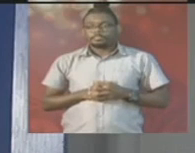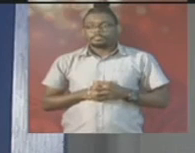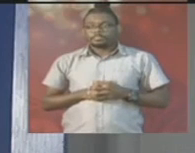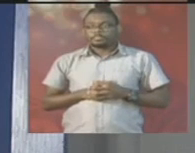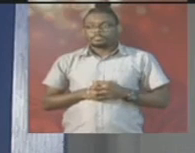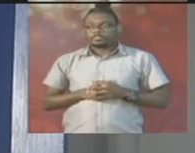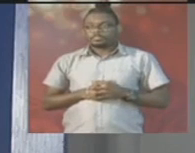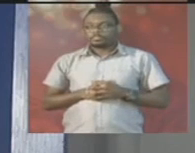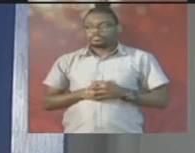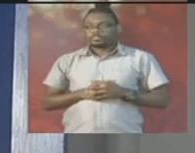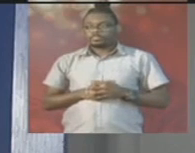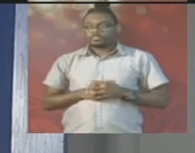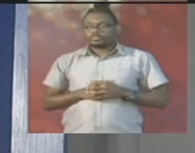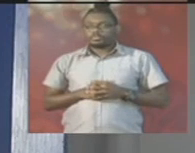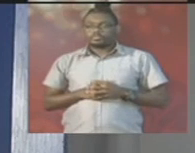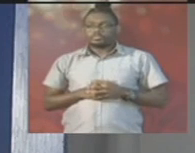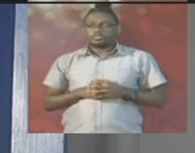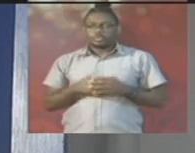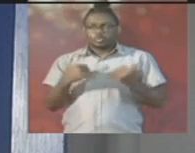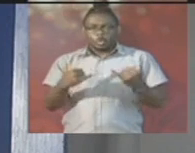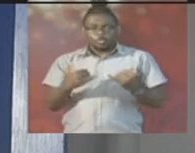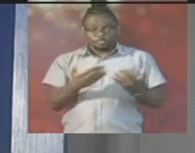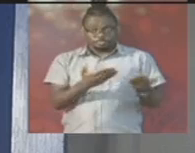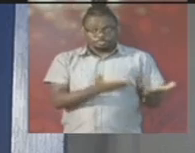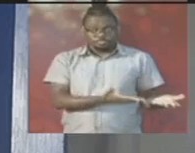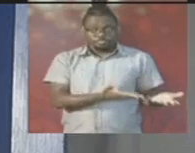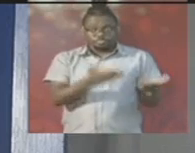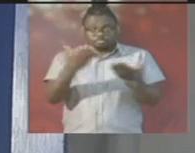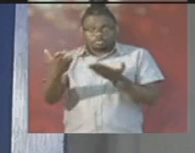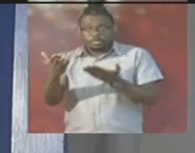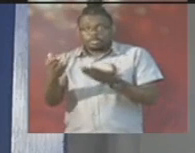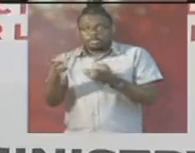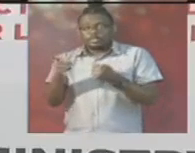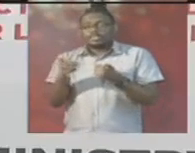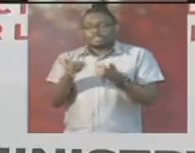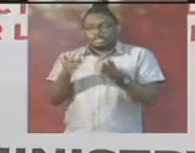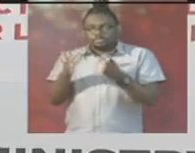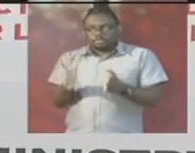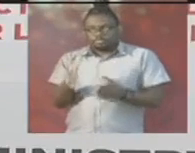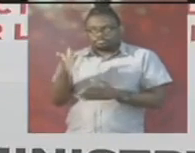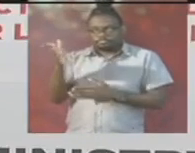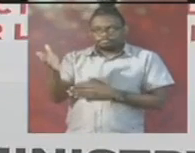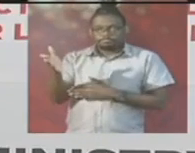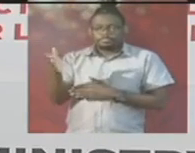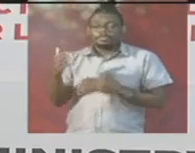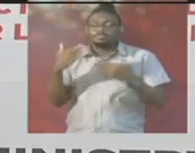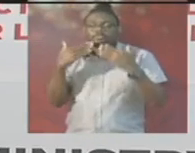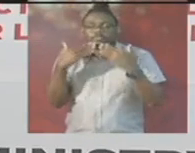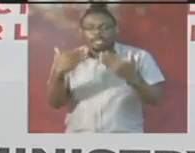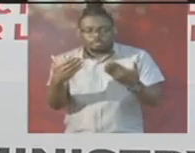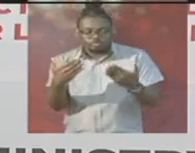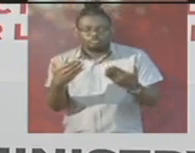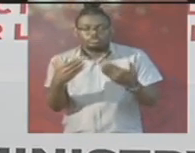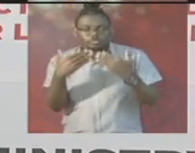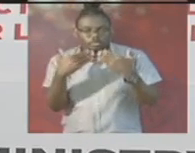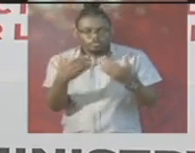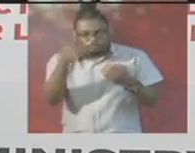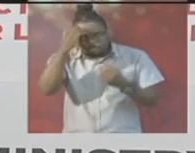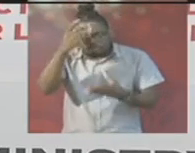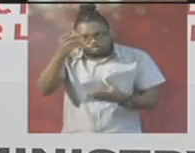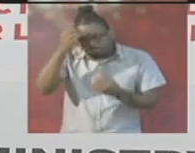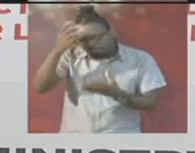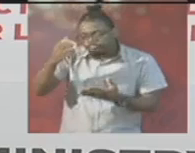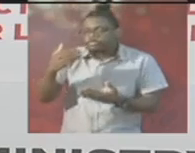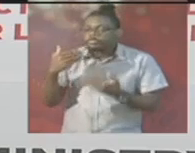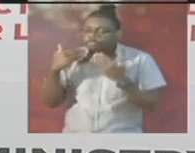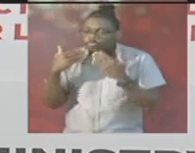epidemiologic picture. I'm going to turn you back over to Mr. Alexander. Thank you very much, Dr. Hines. Sobering information. We